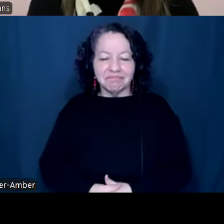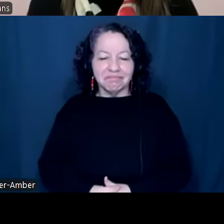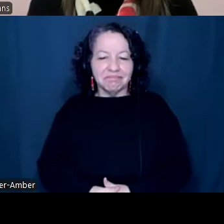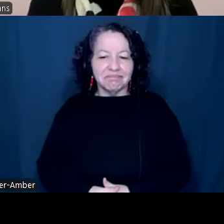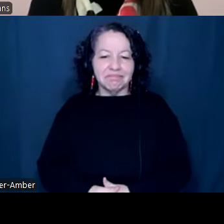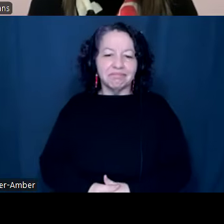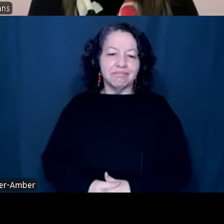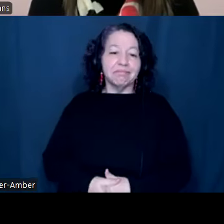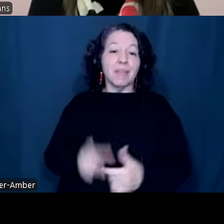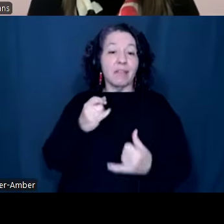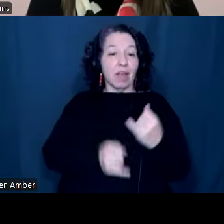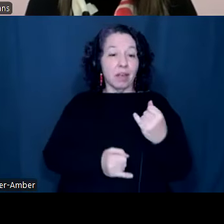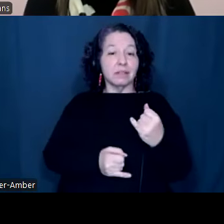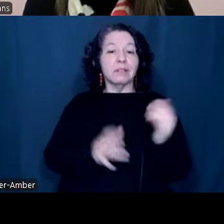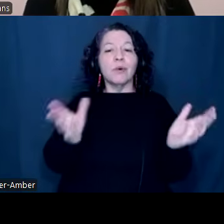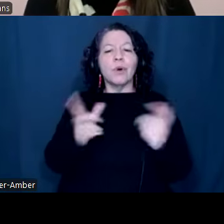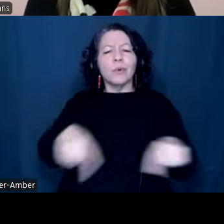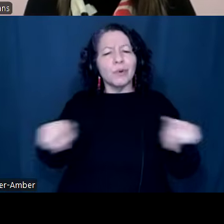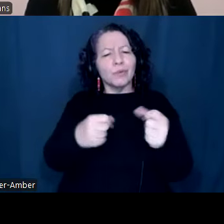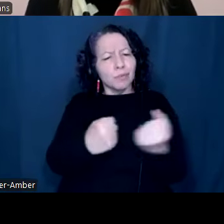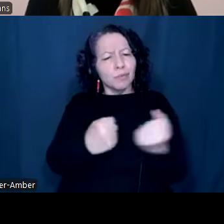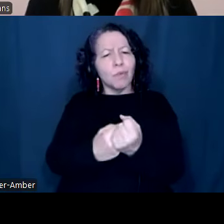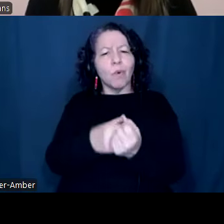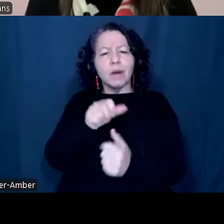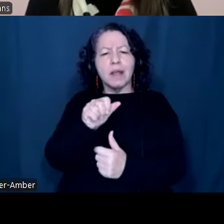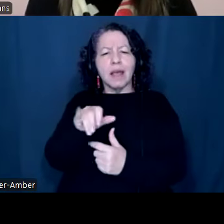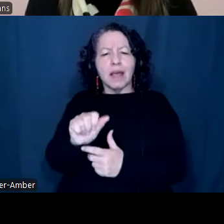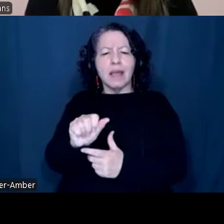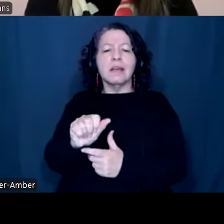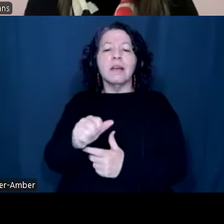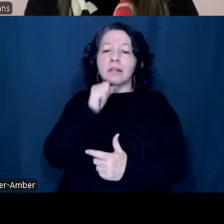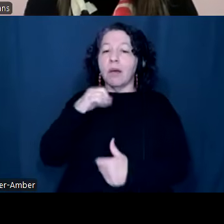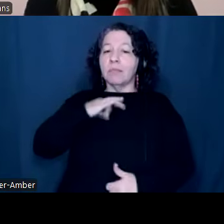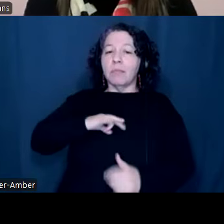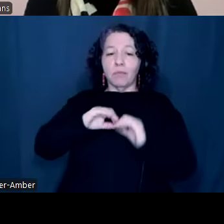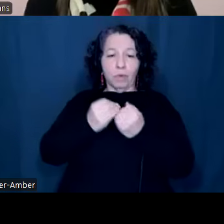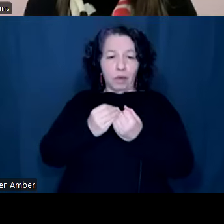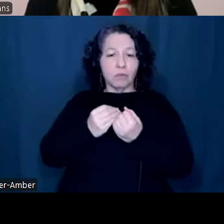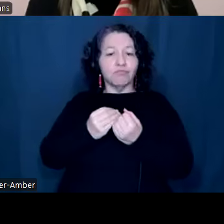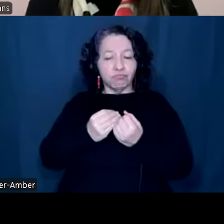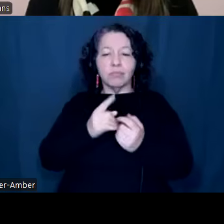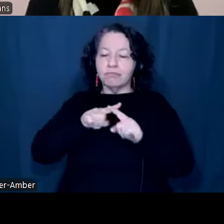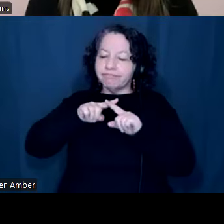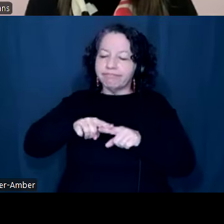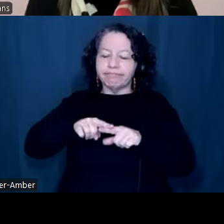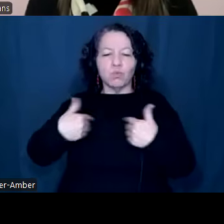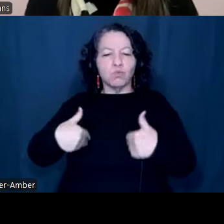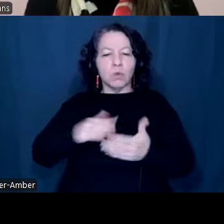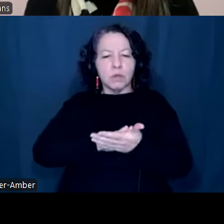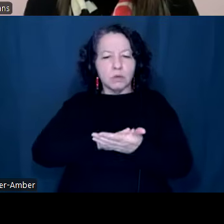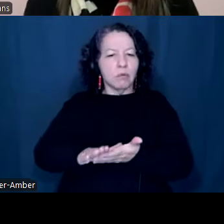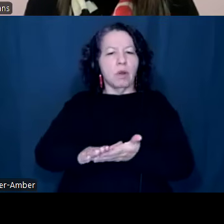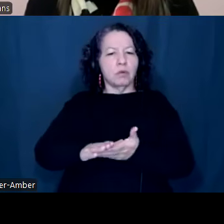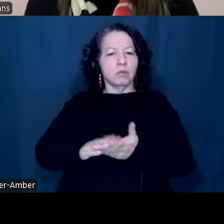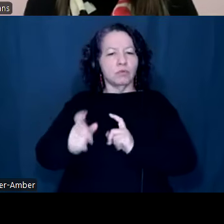Finally, we do encourage you to support the AIA. As a nonprofit organization, we rely on the generosity of donors